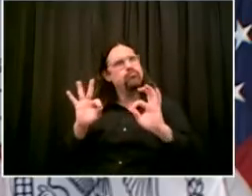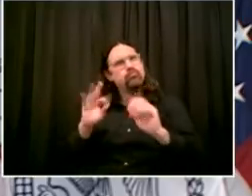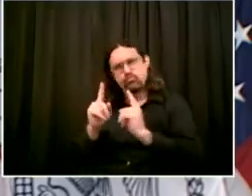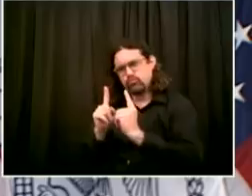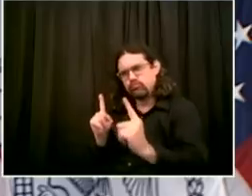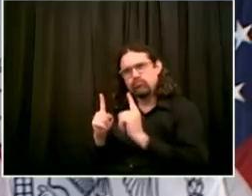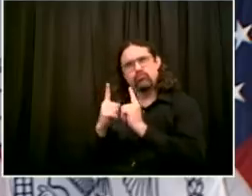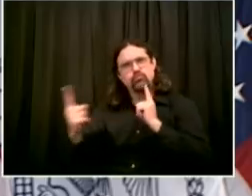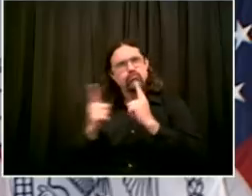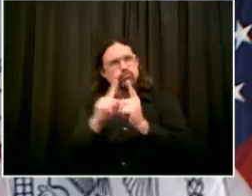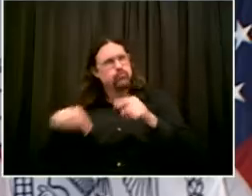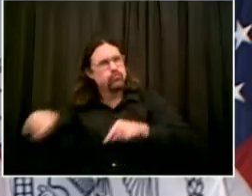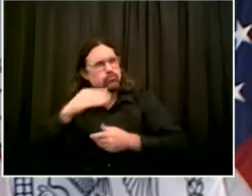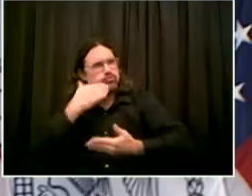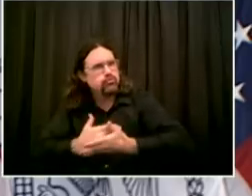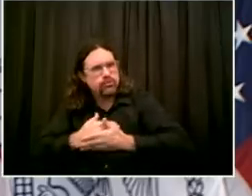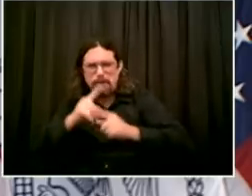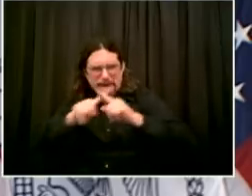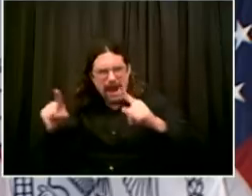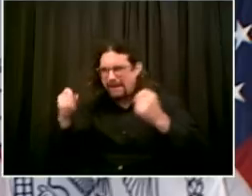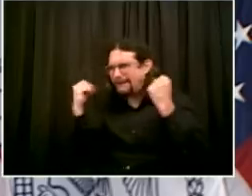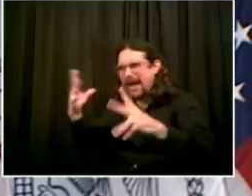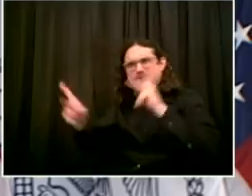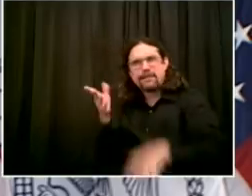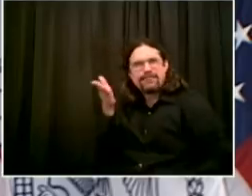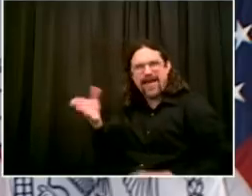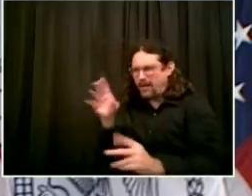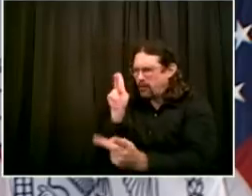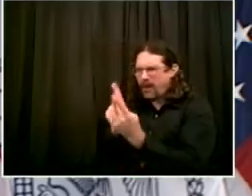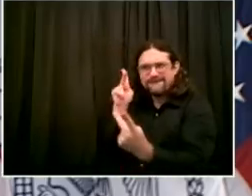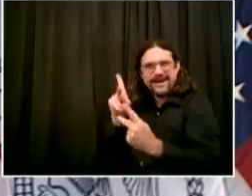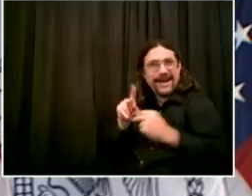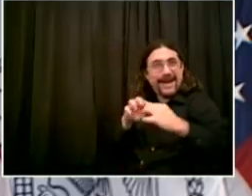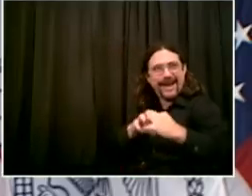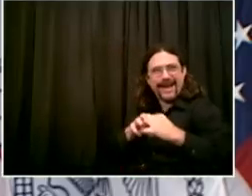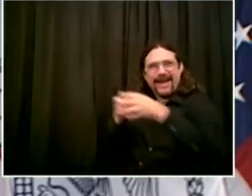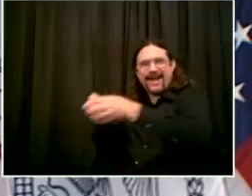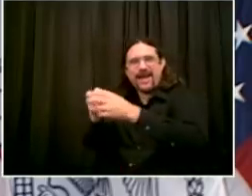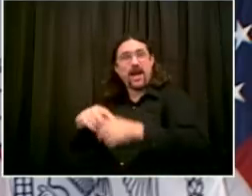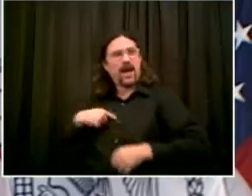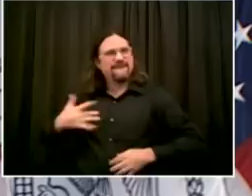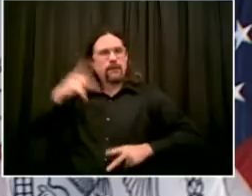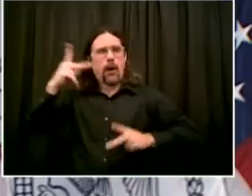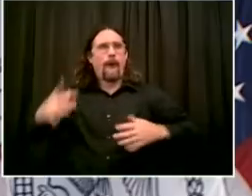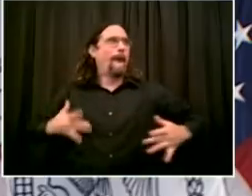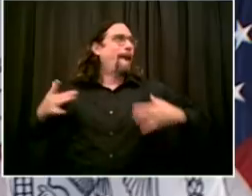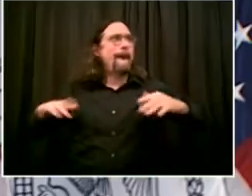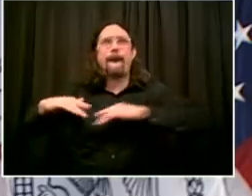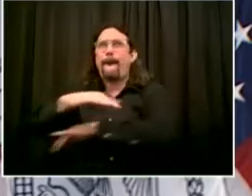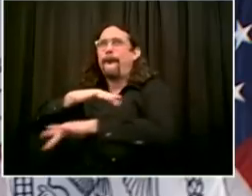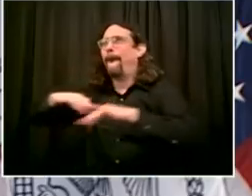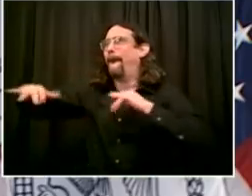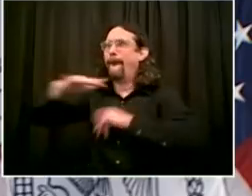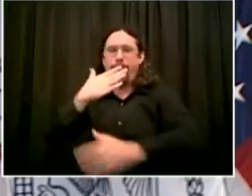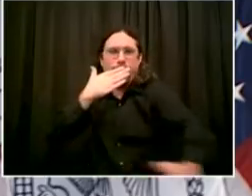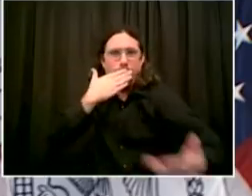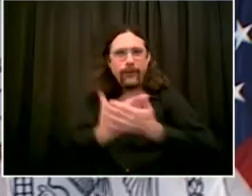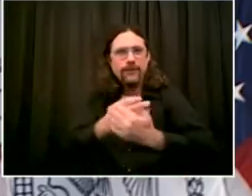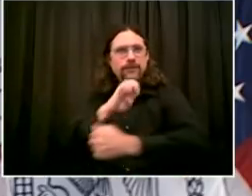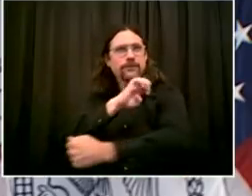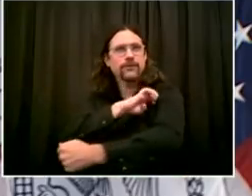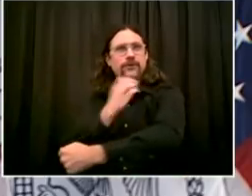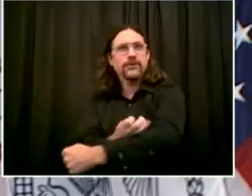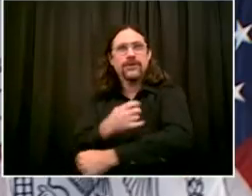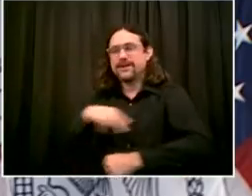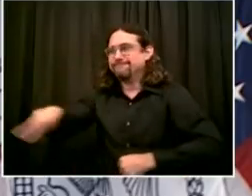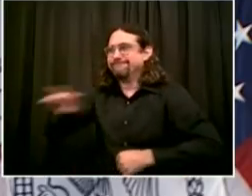just felt like a beautiful New York City summer moment. But it also was a reminder that a lot of restaurants have been able to survive